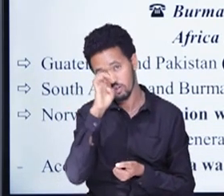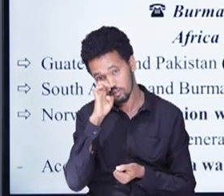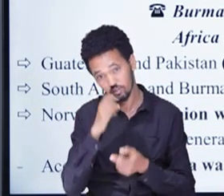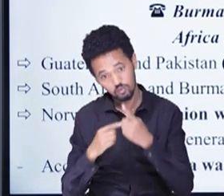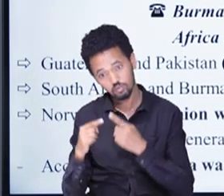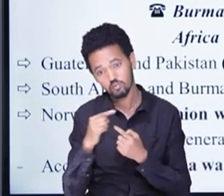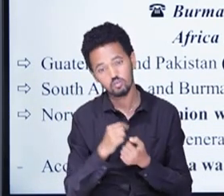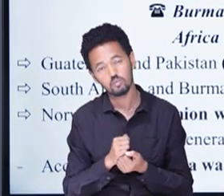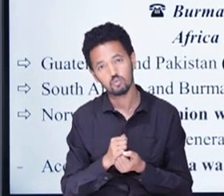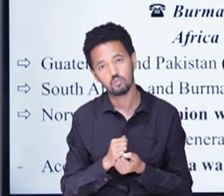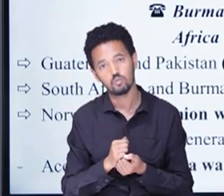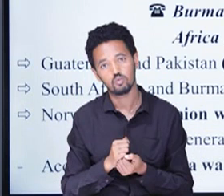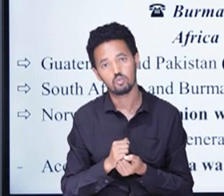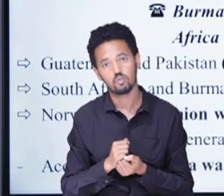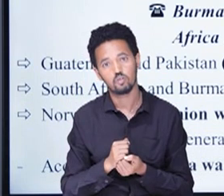an Italian colony